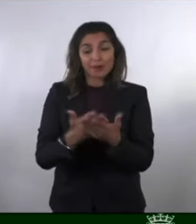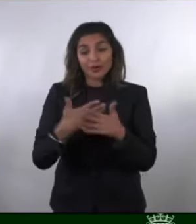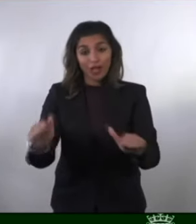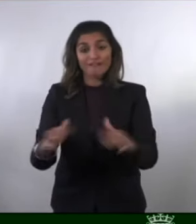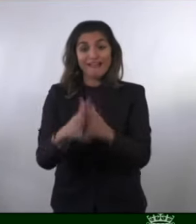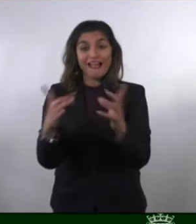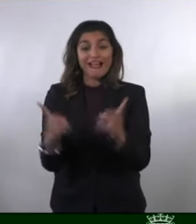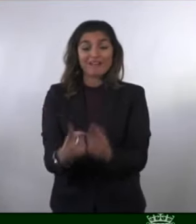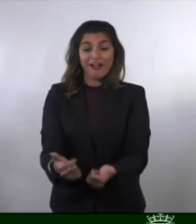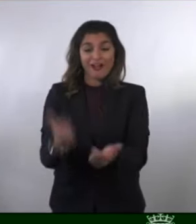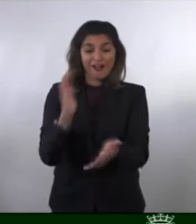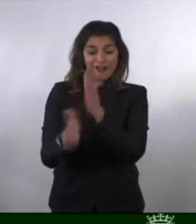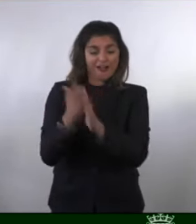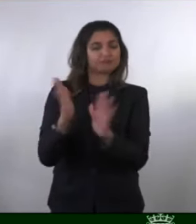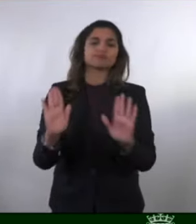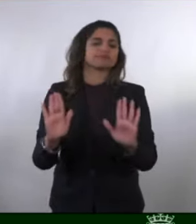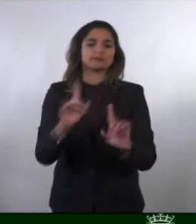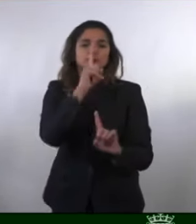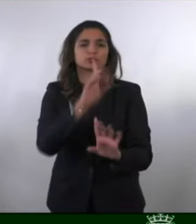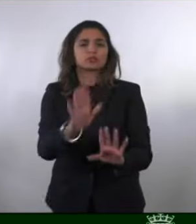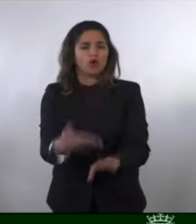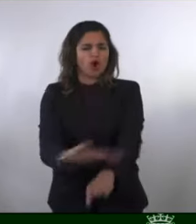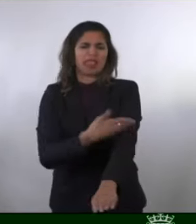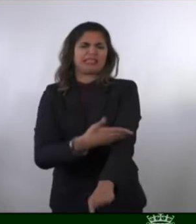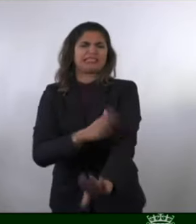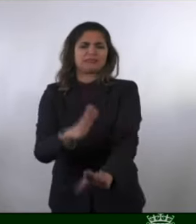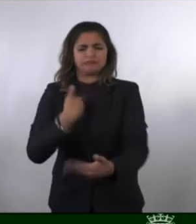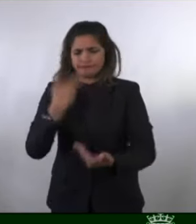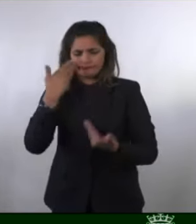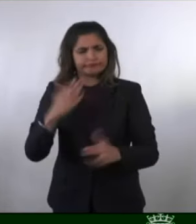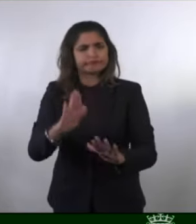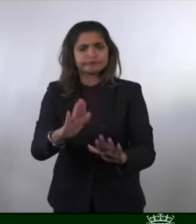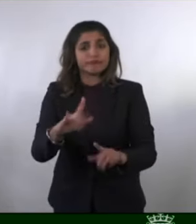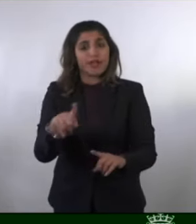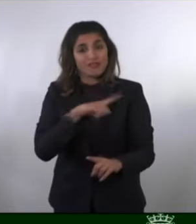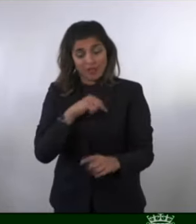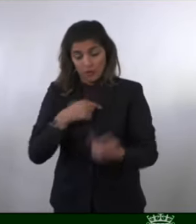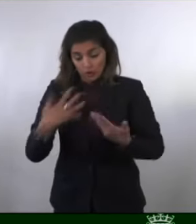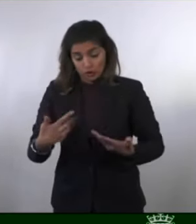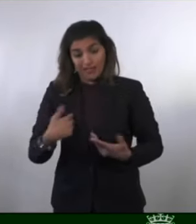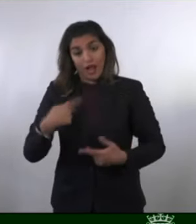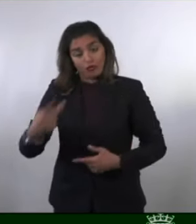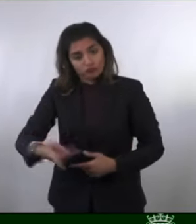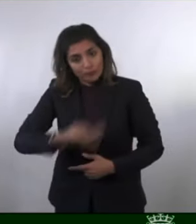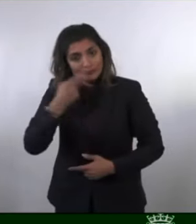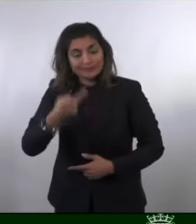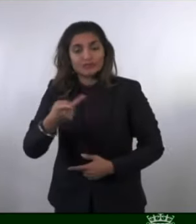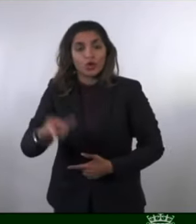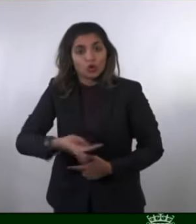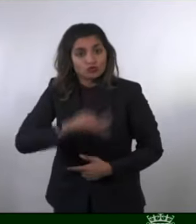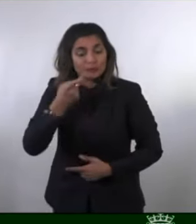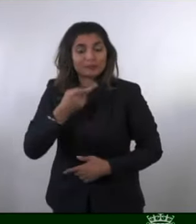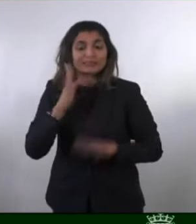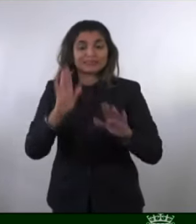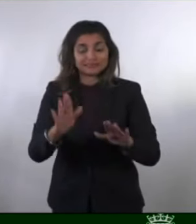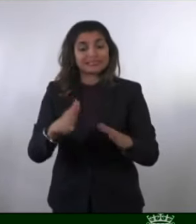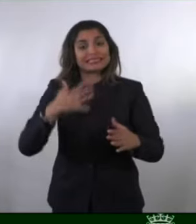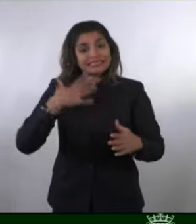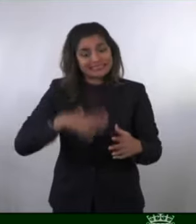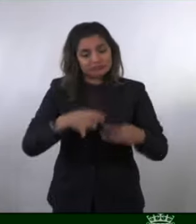own an exit strategy. That's why I've insisted throughout this afternoon that it must be accompanied